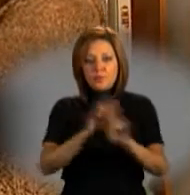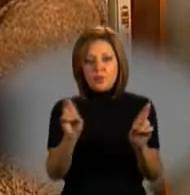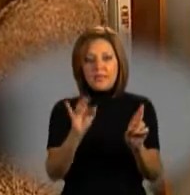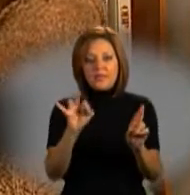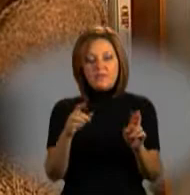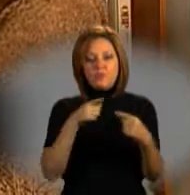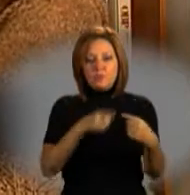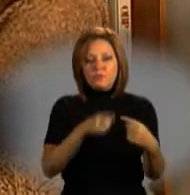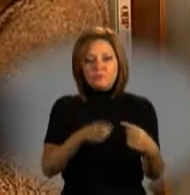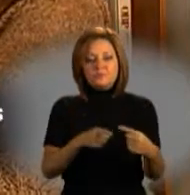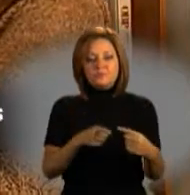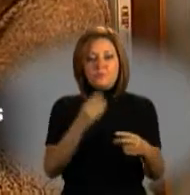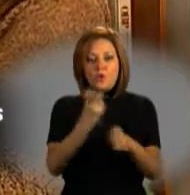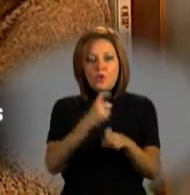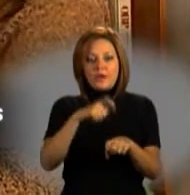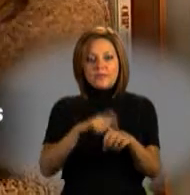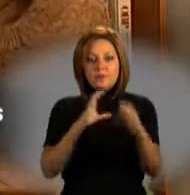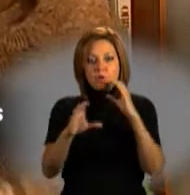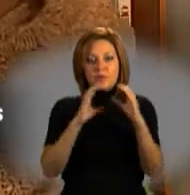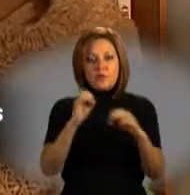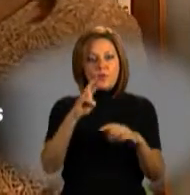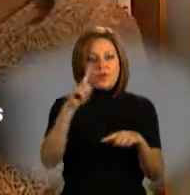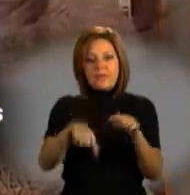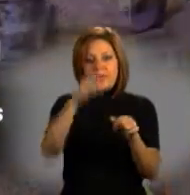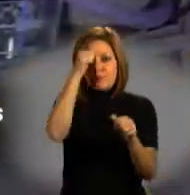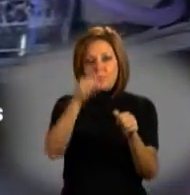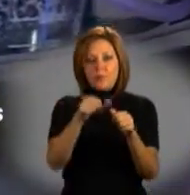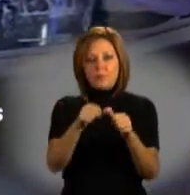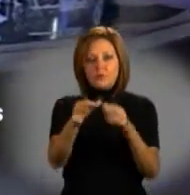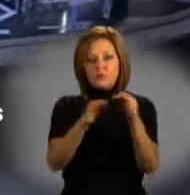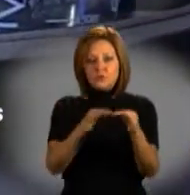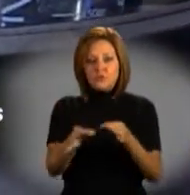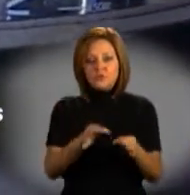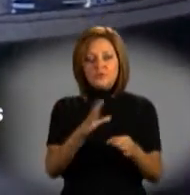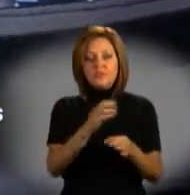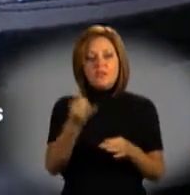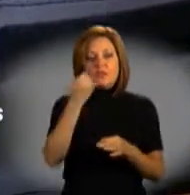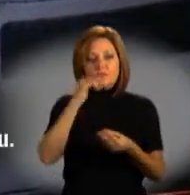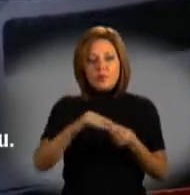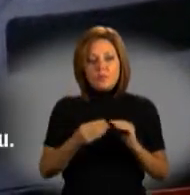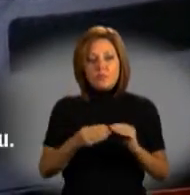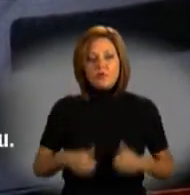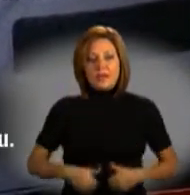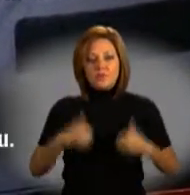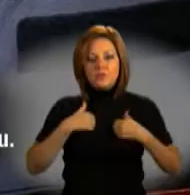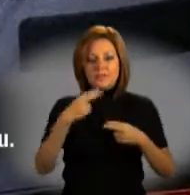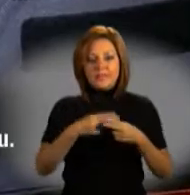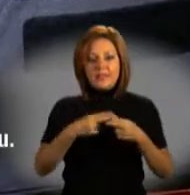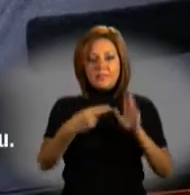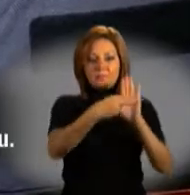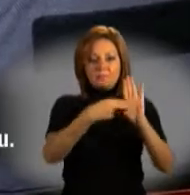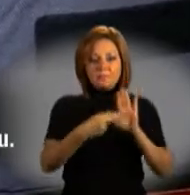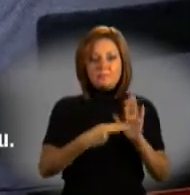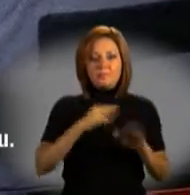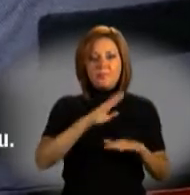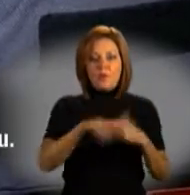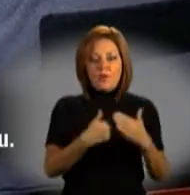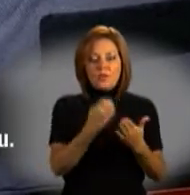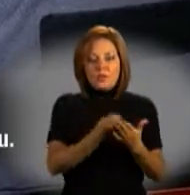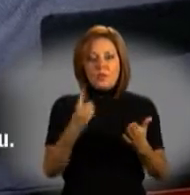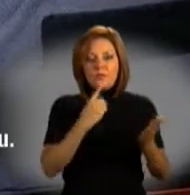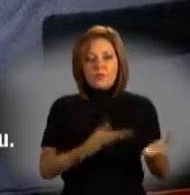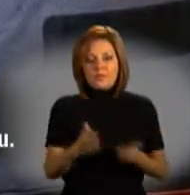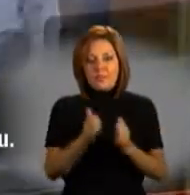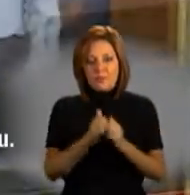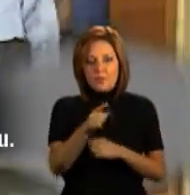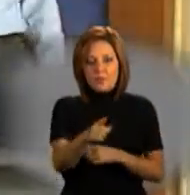have difficulty communicating or remembering instructions. And tags with your name, address, and phone number should be put on any equipment that you'll be taking